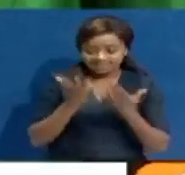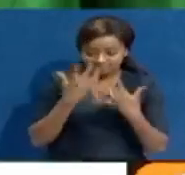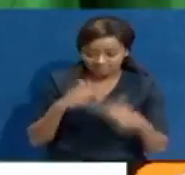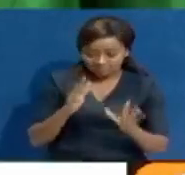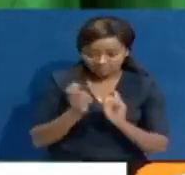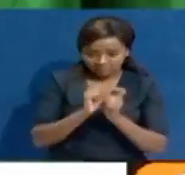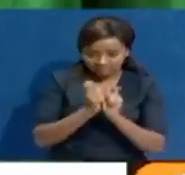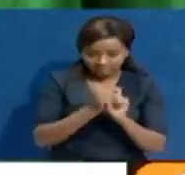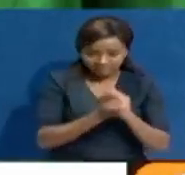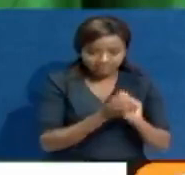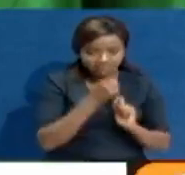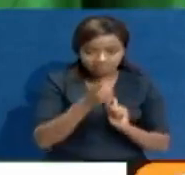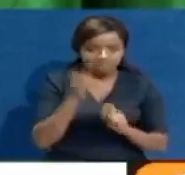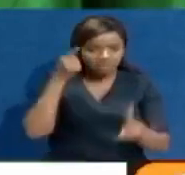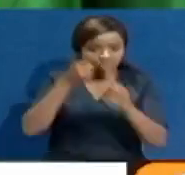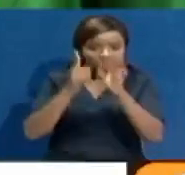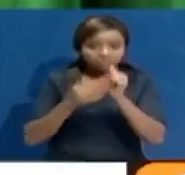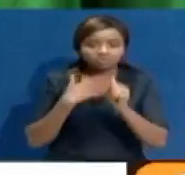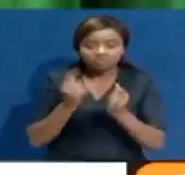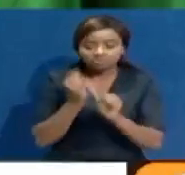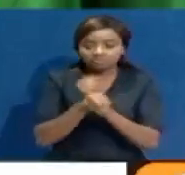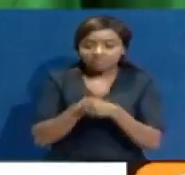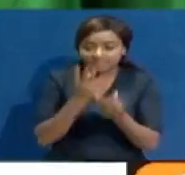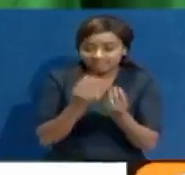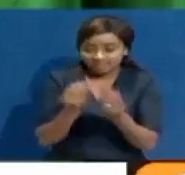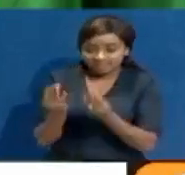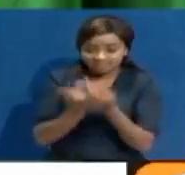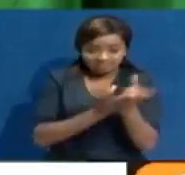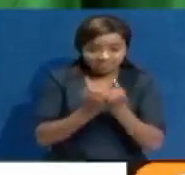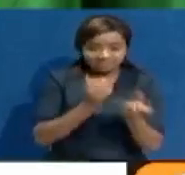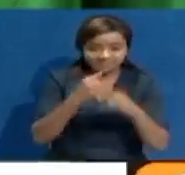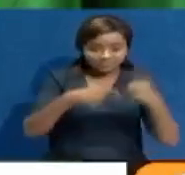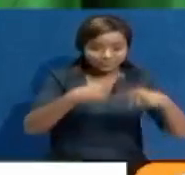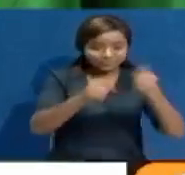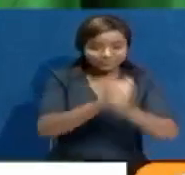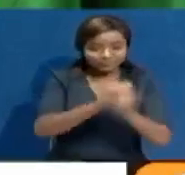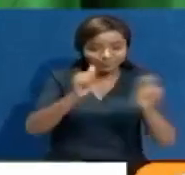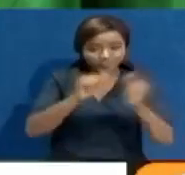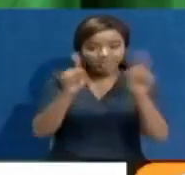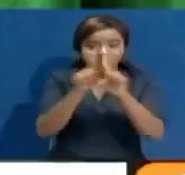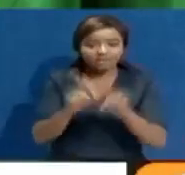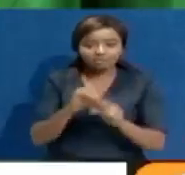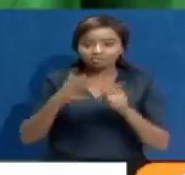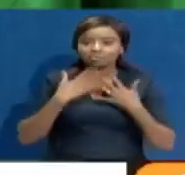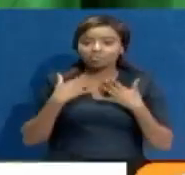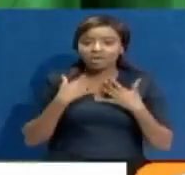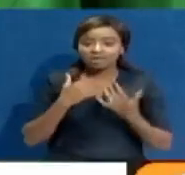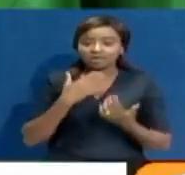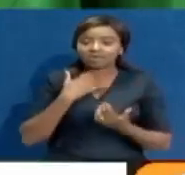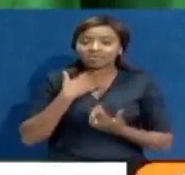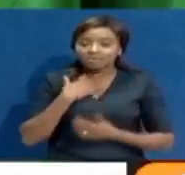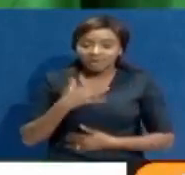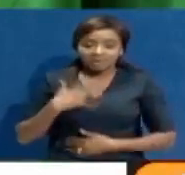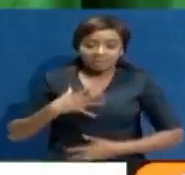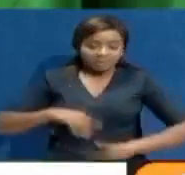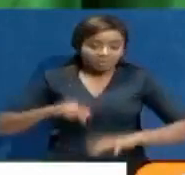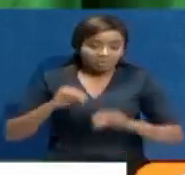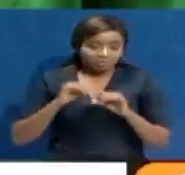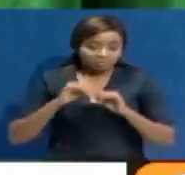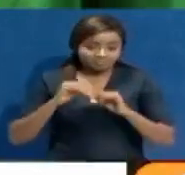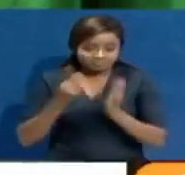to ease the cost of doing business and to facilitate more investments, which is part of the Big Four